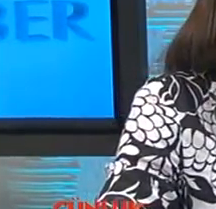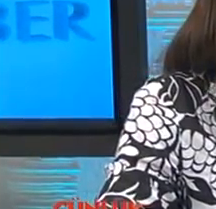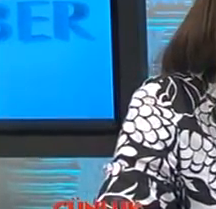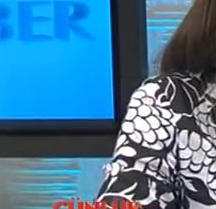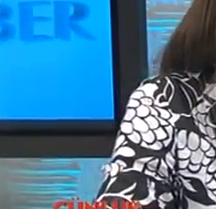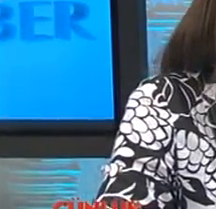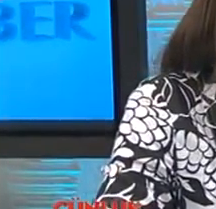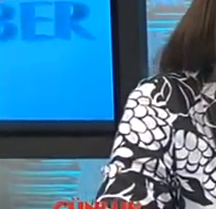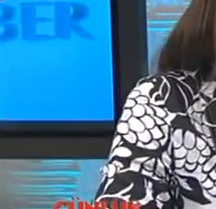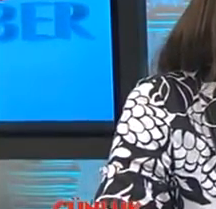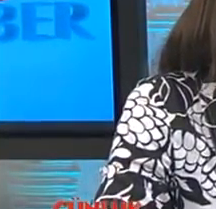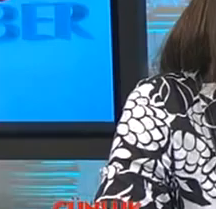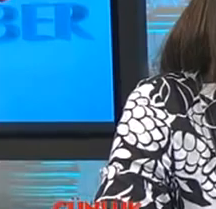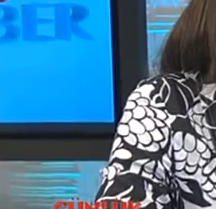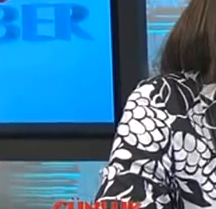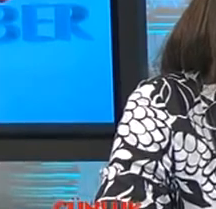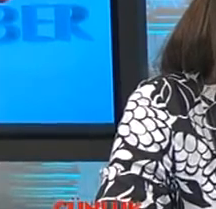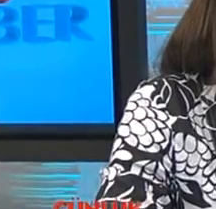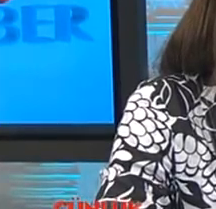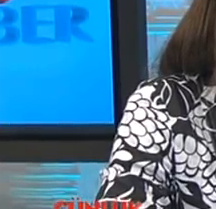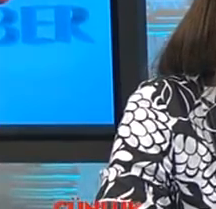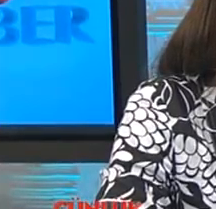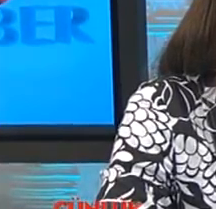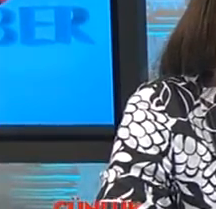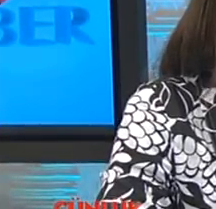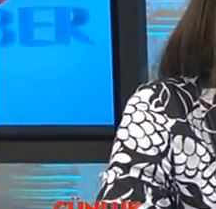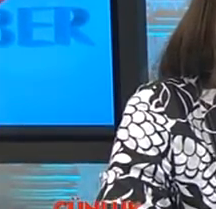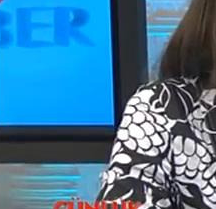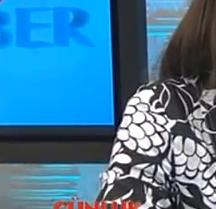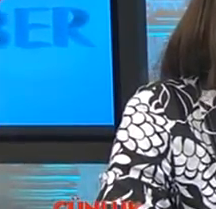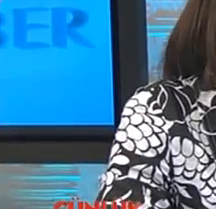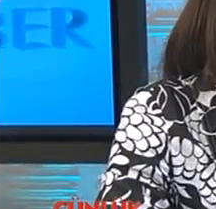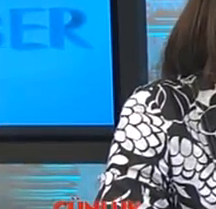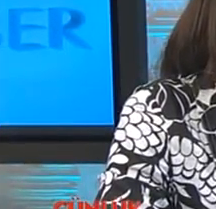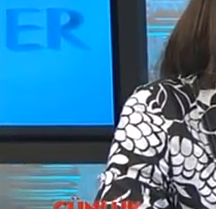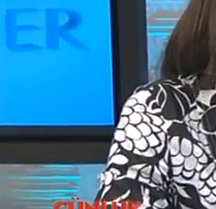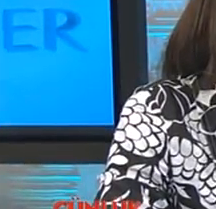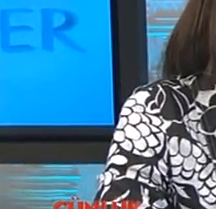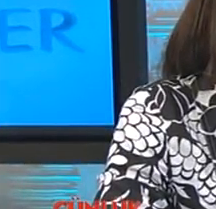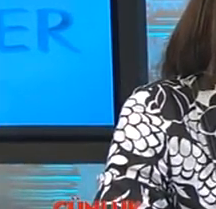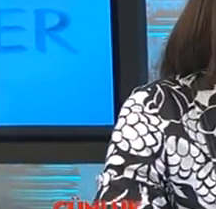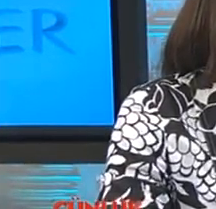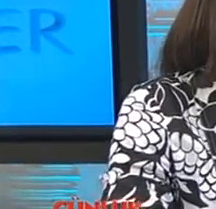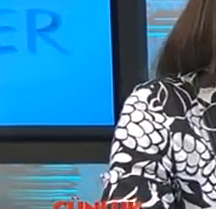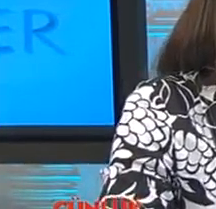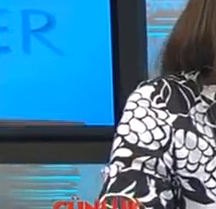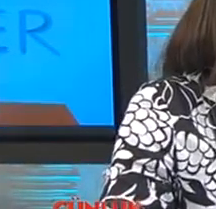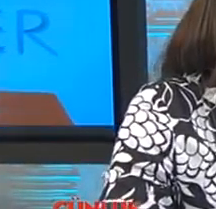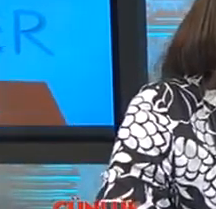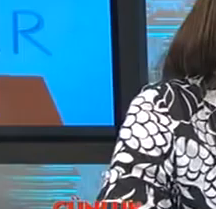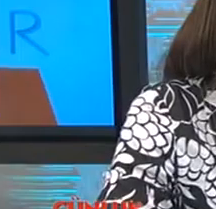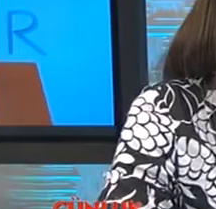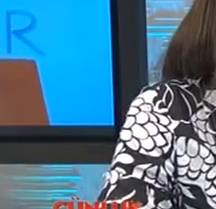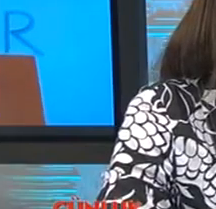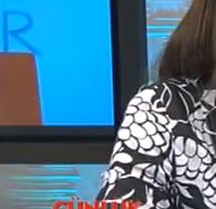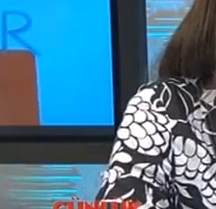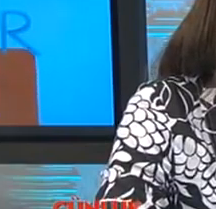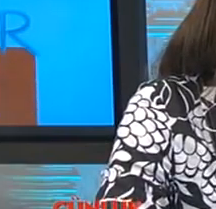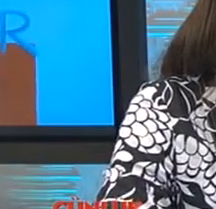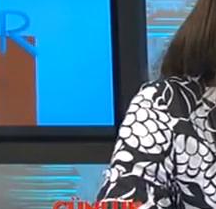University, Tıp Fakültesi, and she did also studies on vowel harmony, and at the same time she works at Ankara